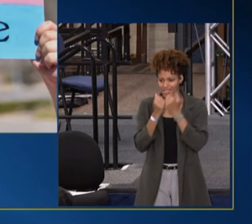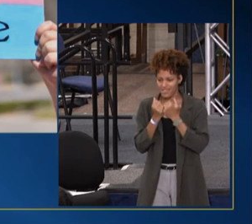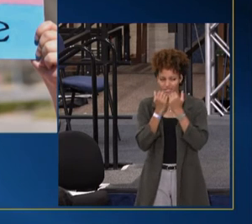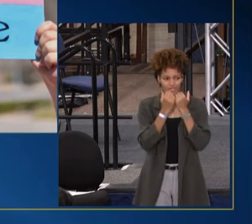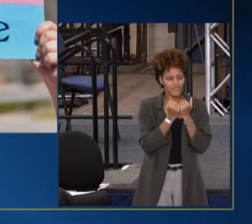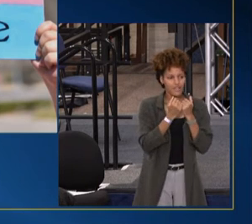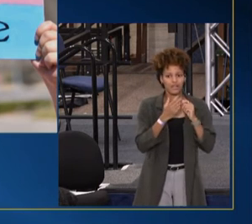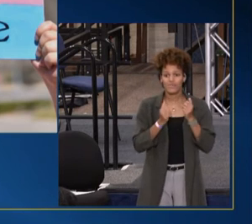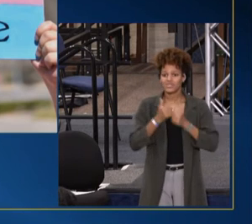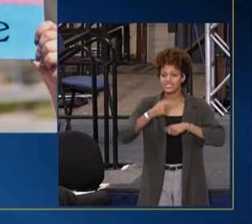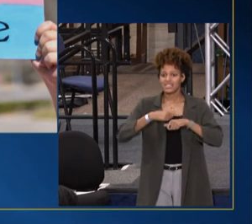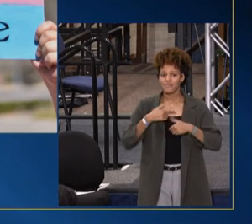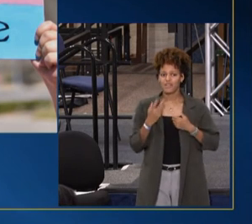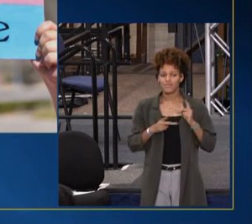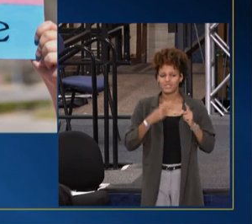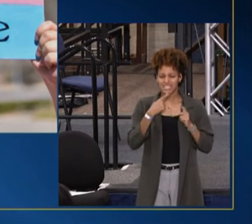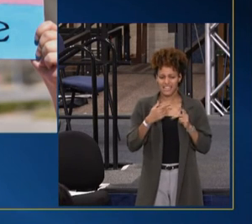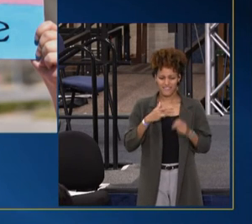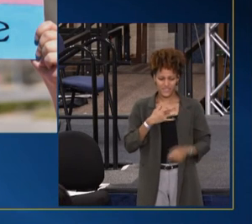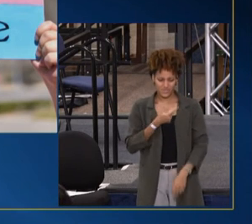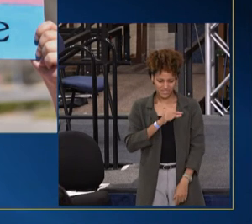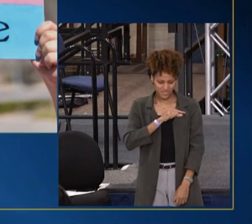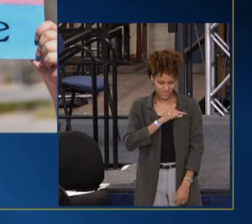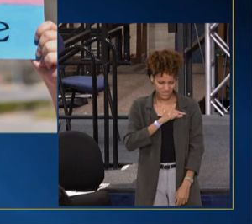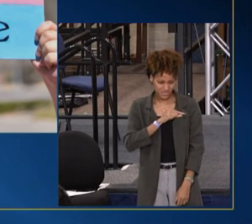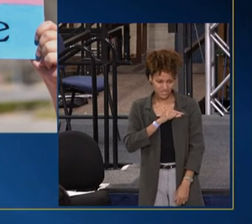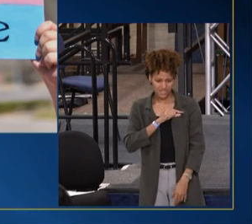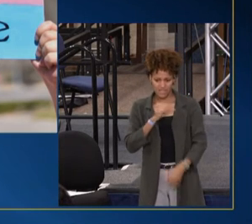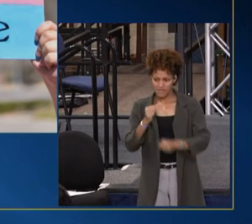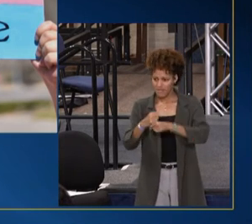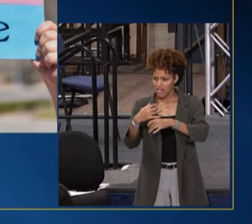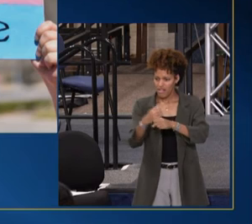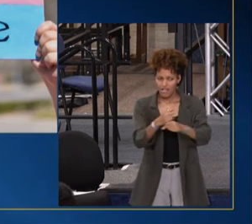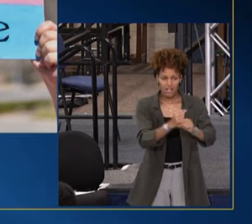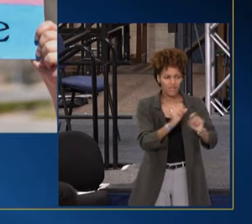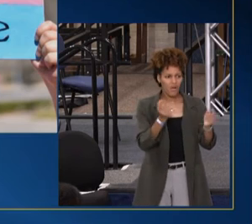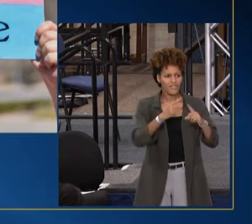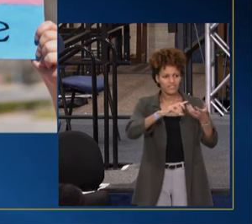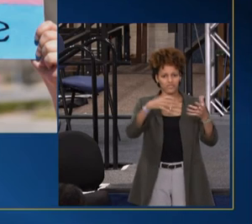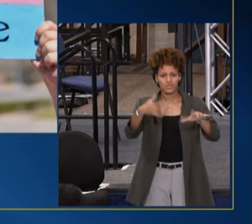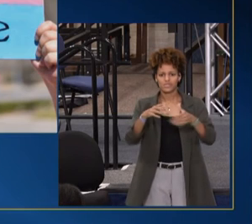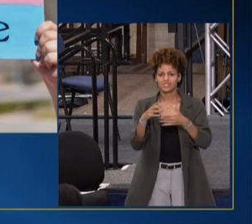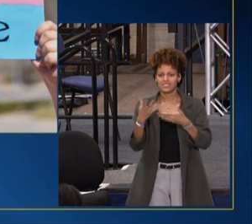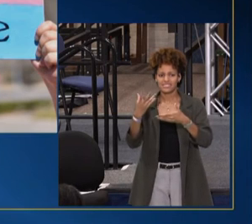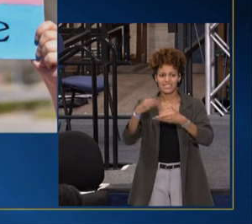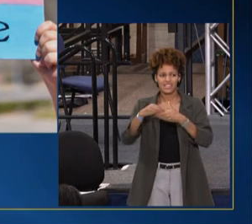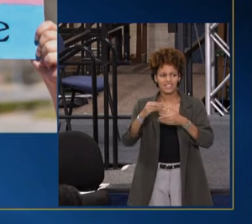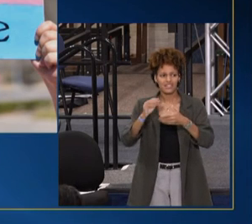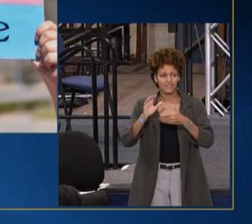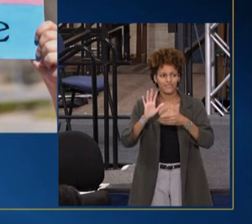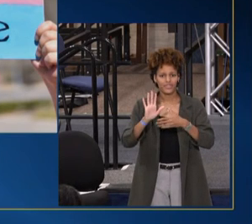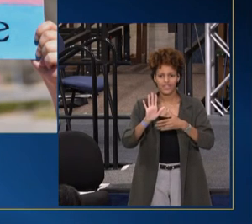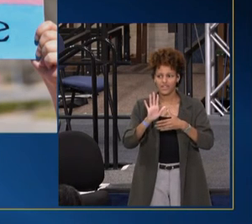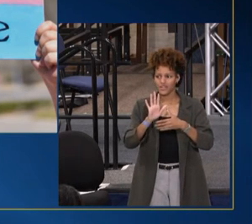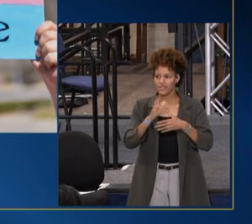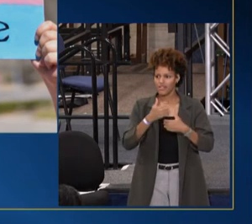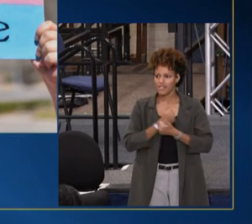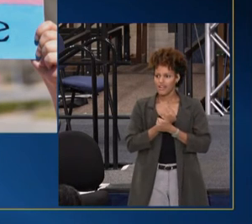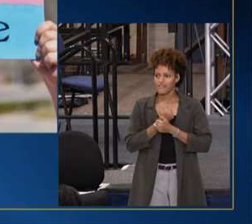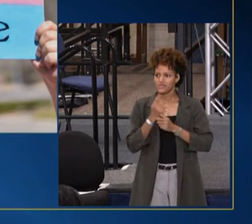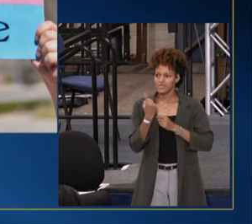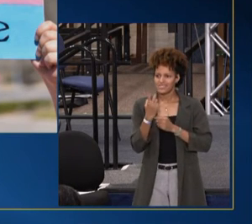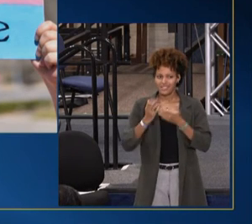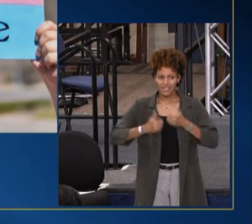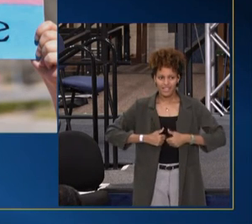tell me they feel guilty about being the cause of all of this disruption to the people around them's lives. They are taking on